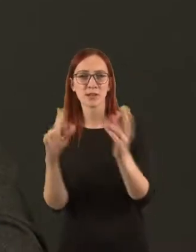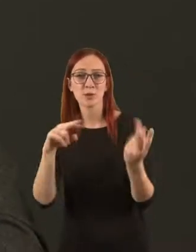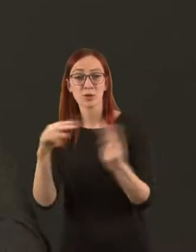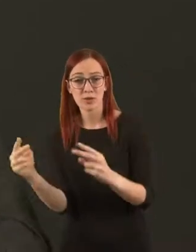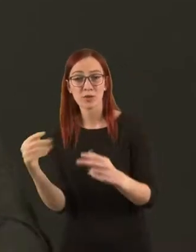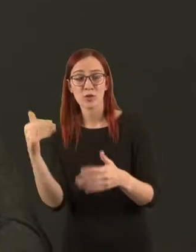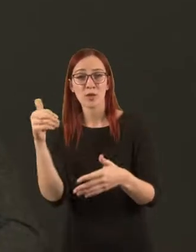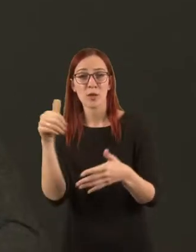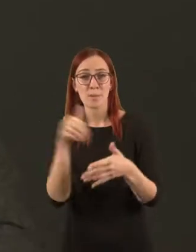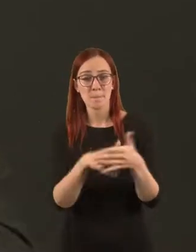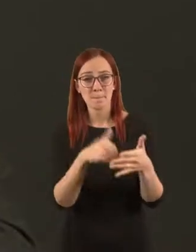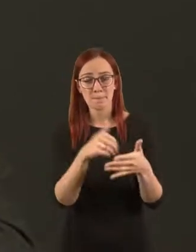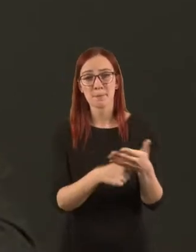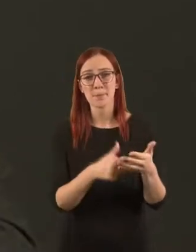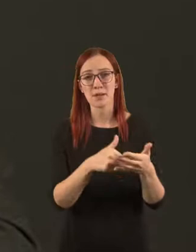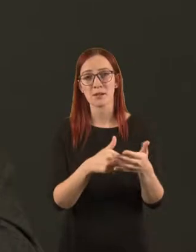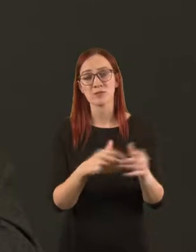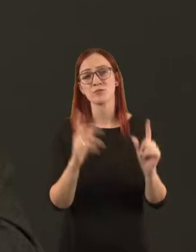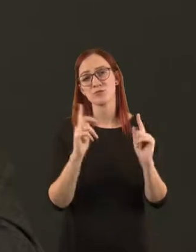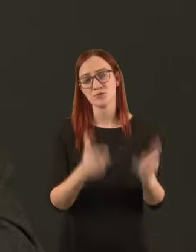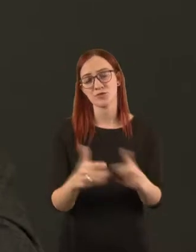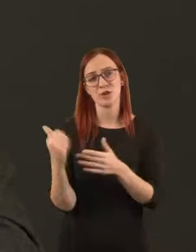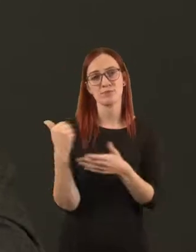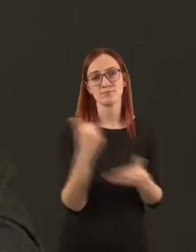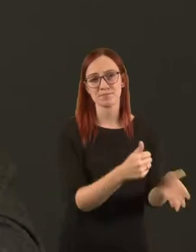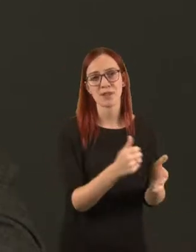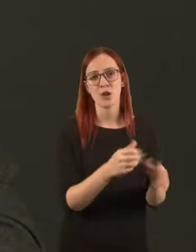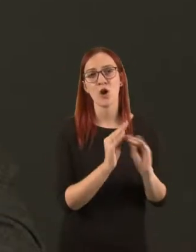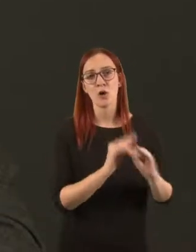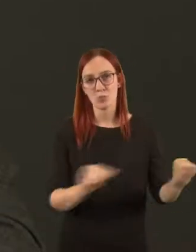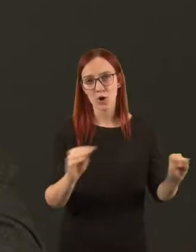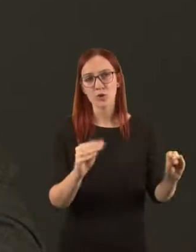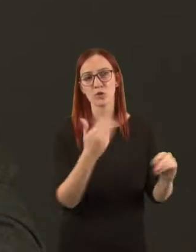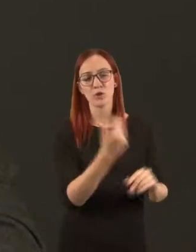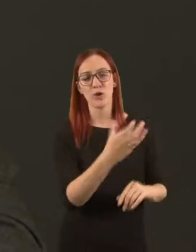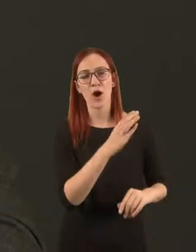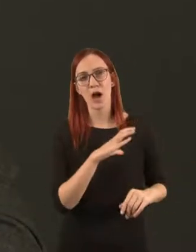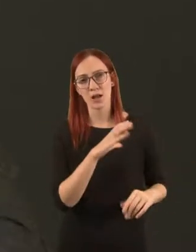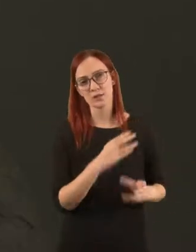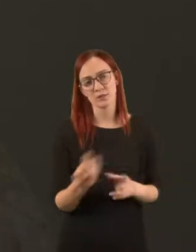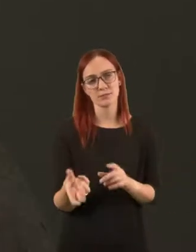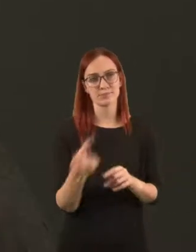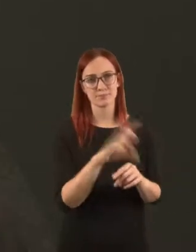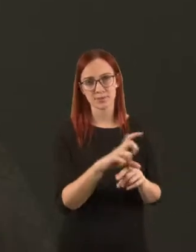a very bad practice of using